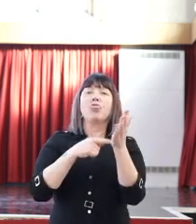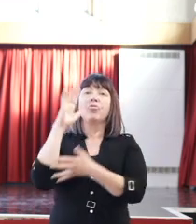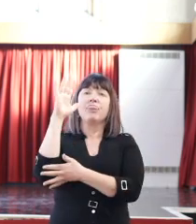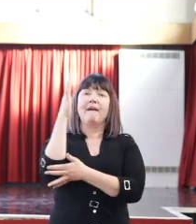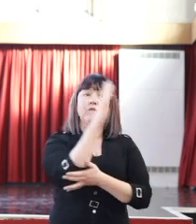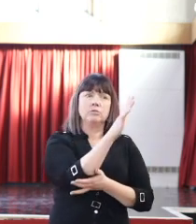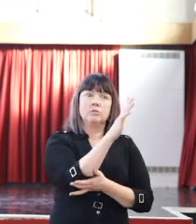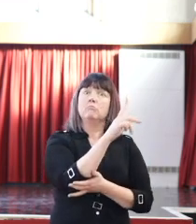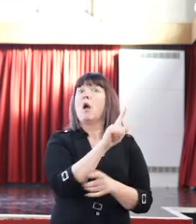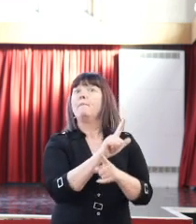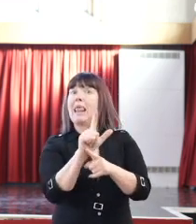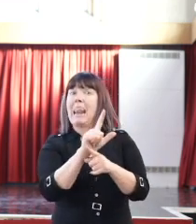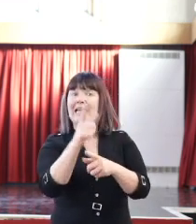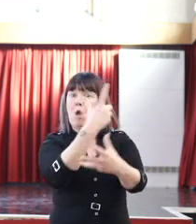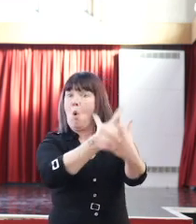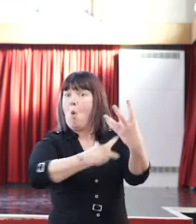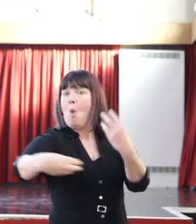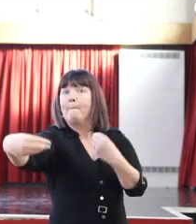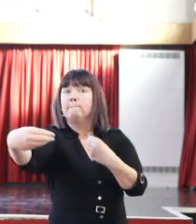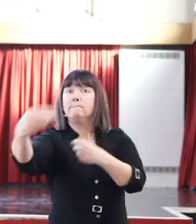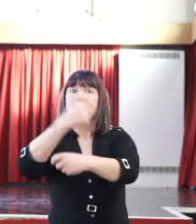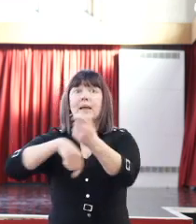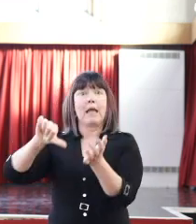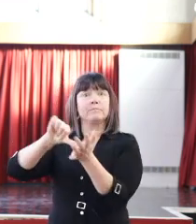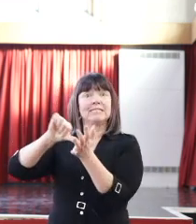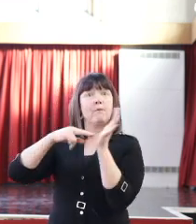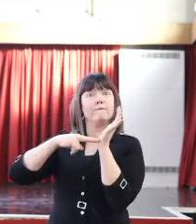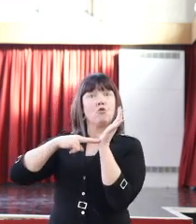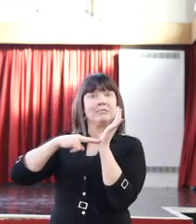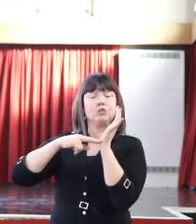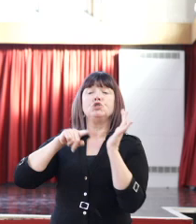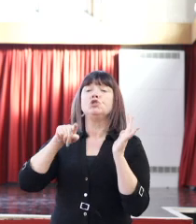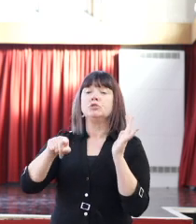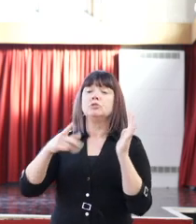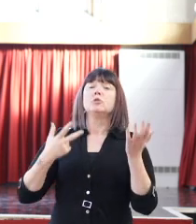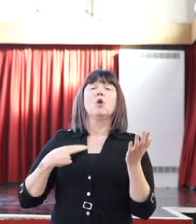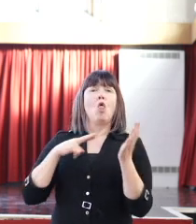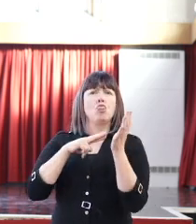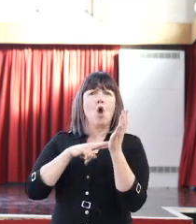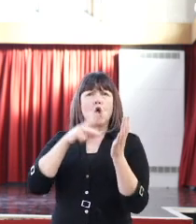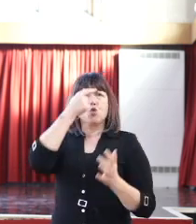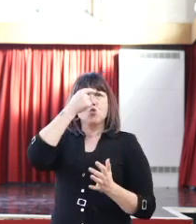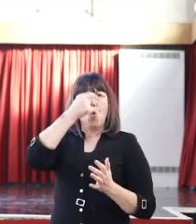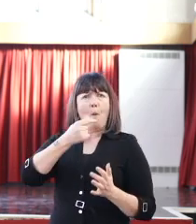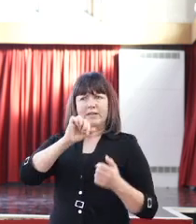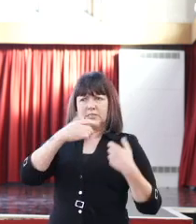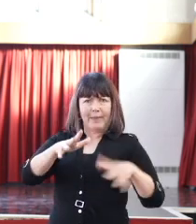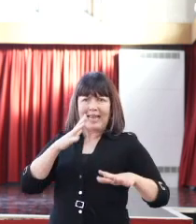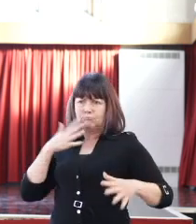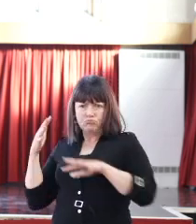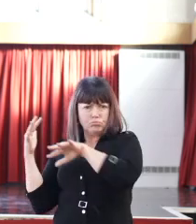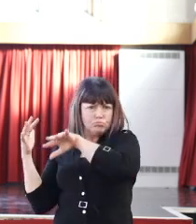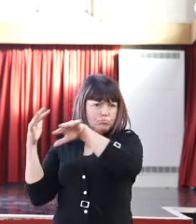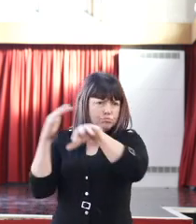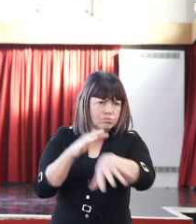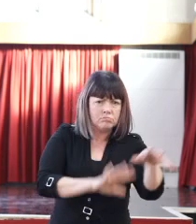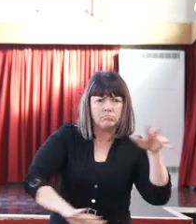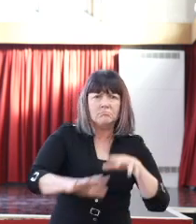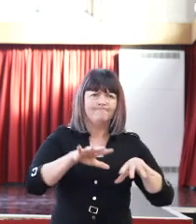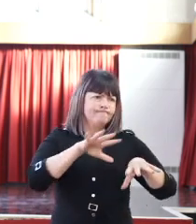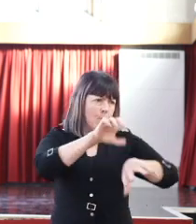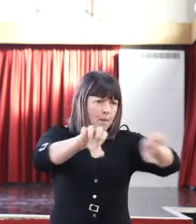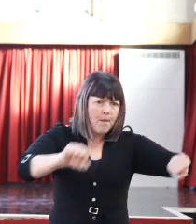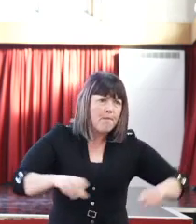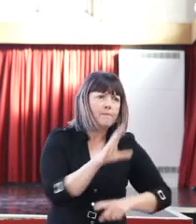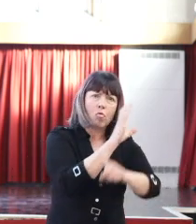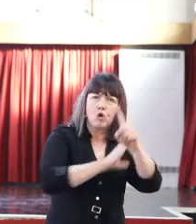of Norwich. Normans arrived from France in the 11th century and created Norwich Cathedral, the castle, and the marketplace. The Jewish community arrived with